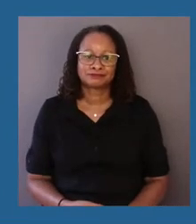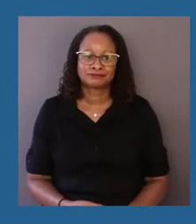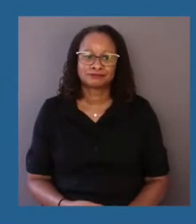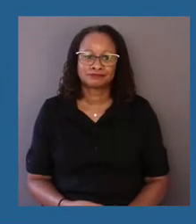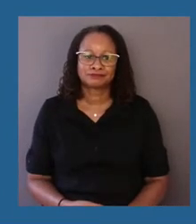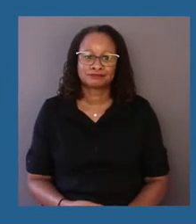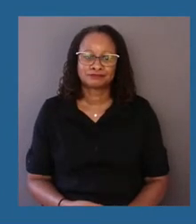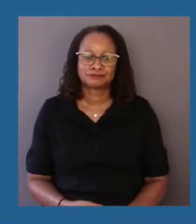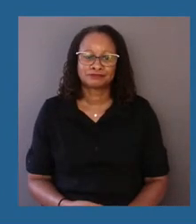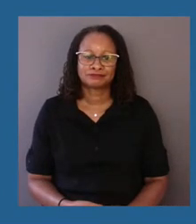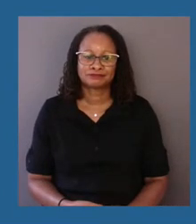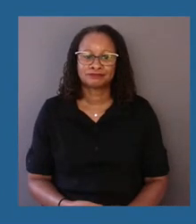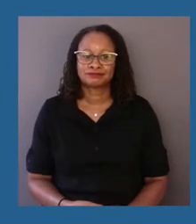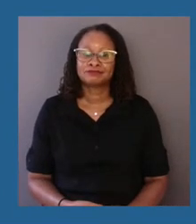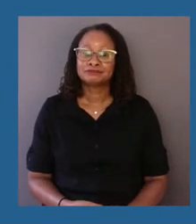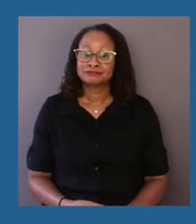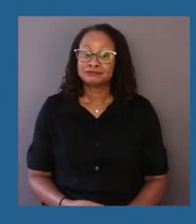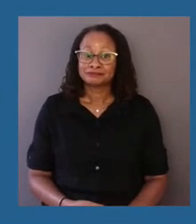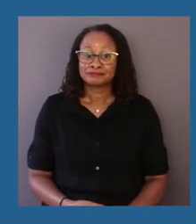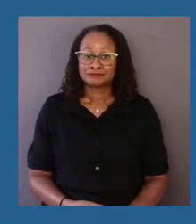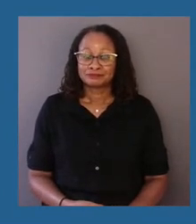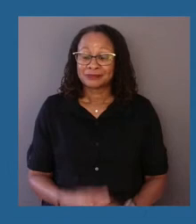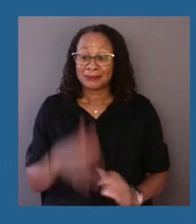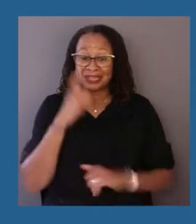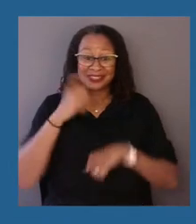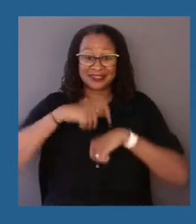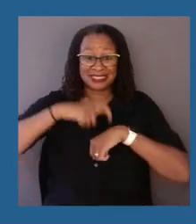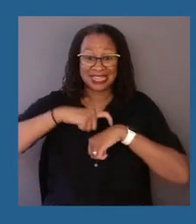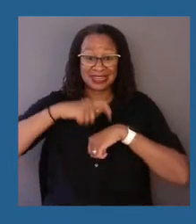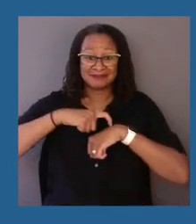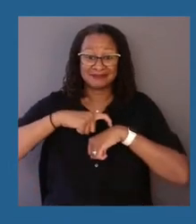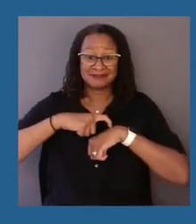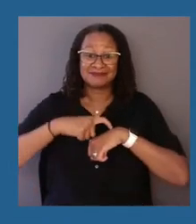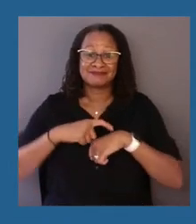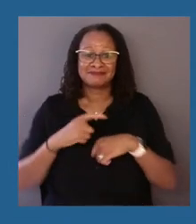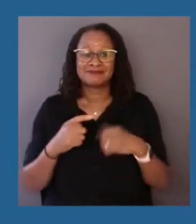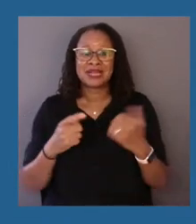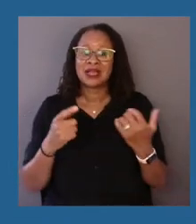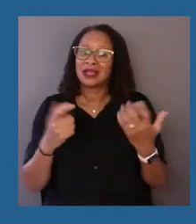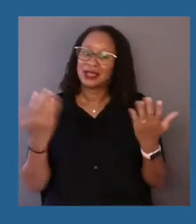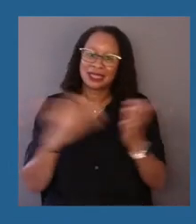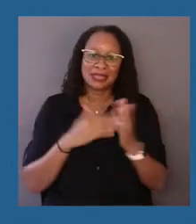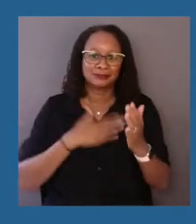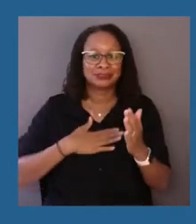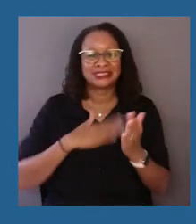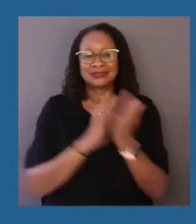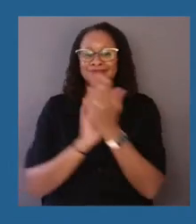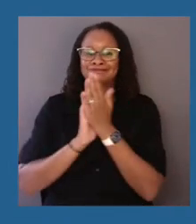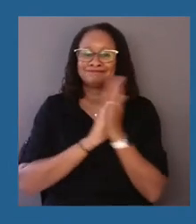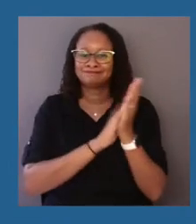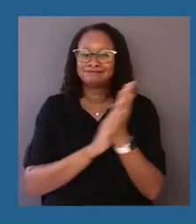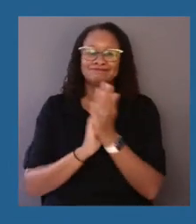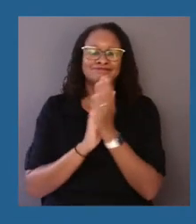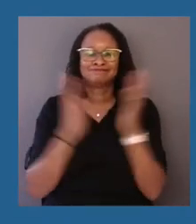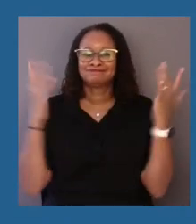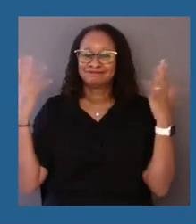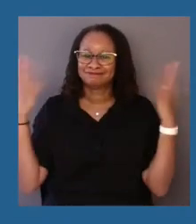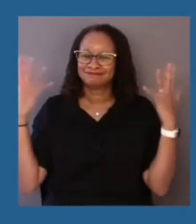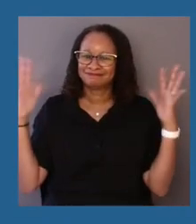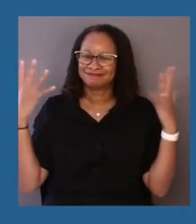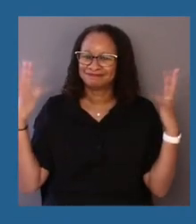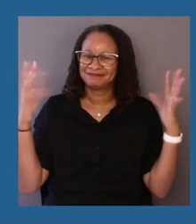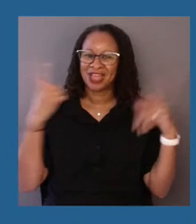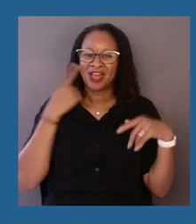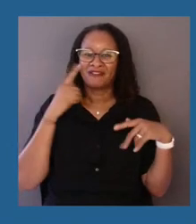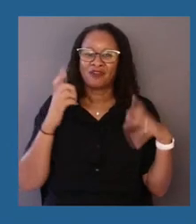I want to ask everybody, because of the time, again to give a rousing round of applause, this time for the